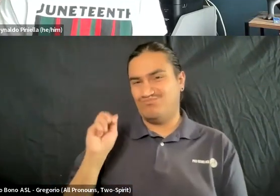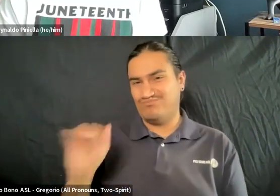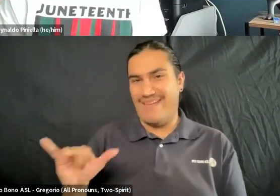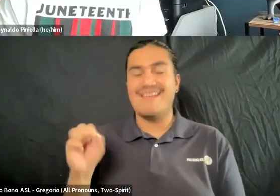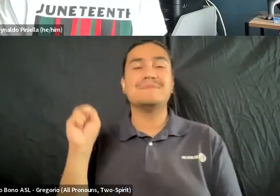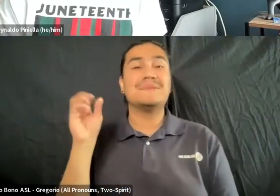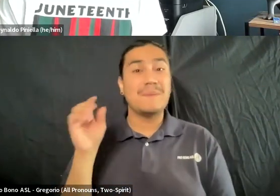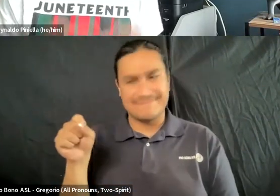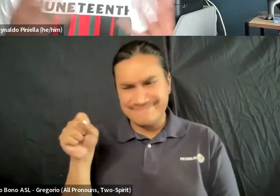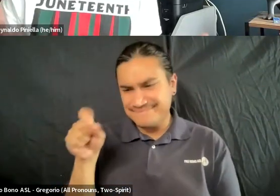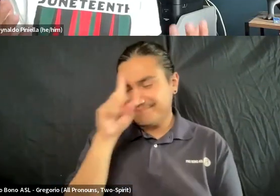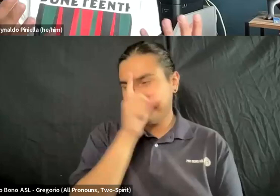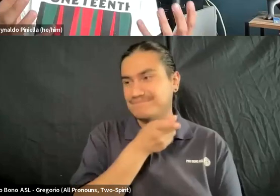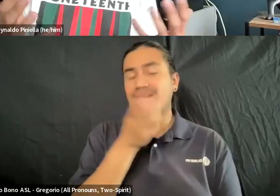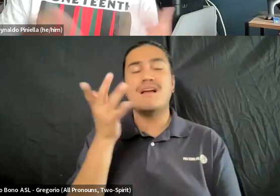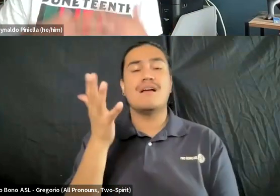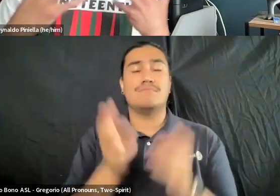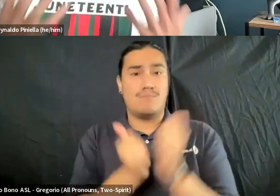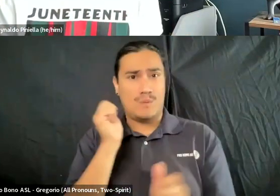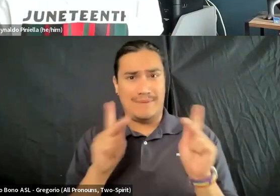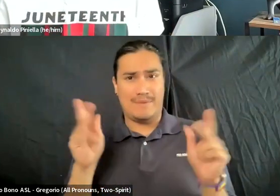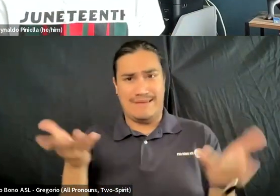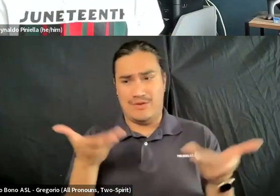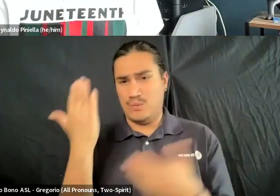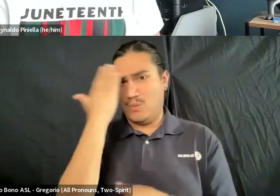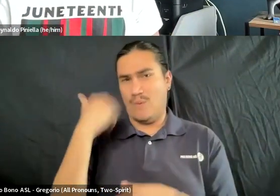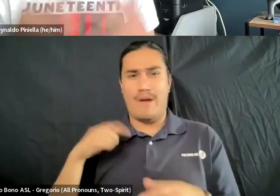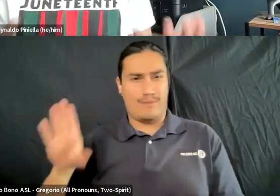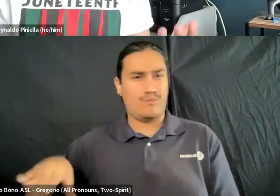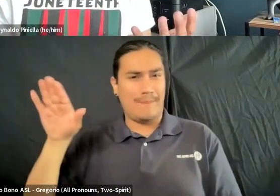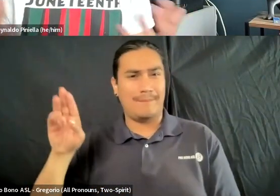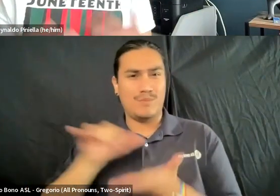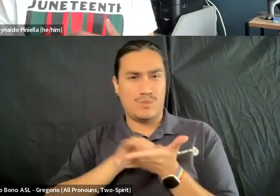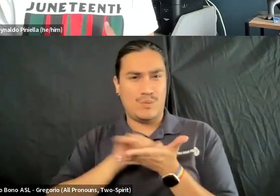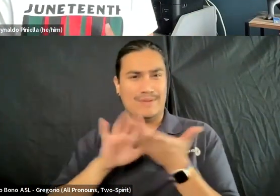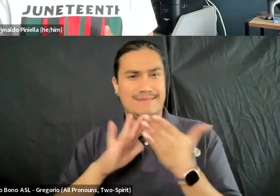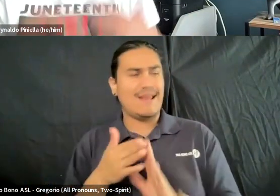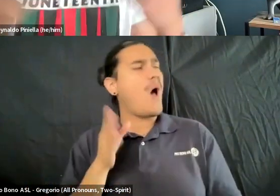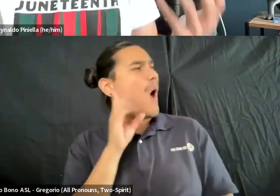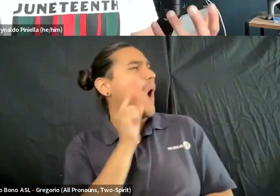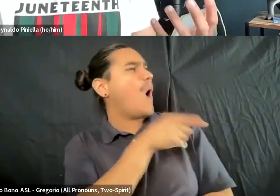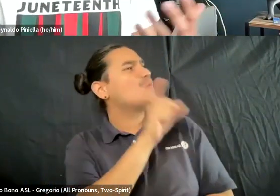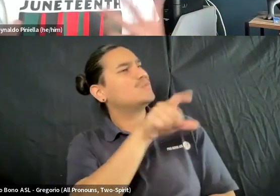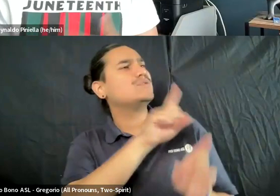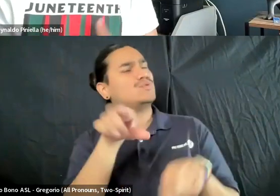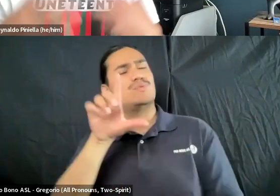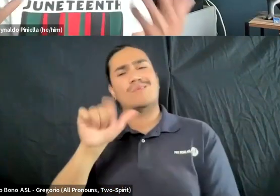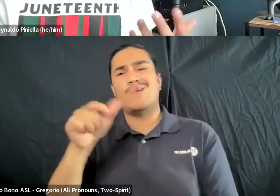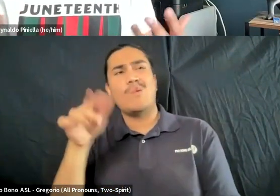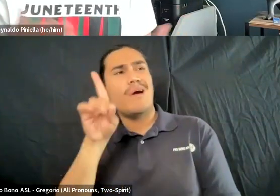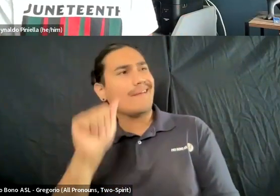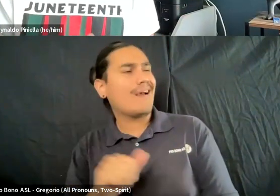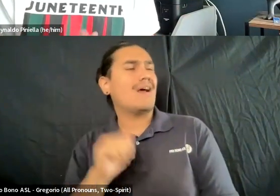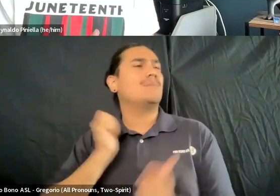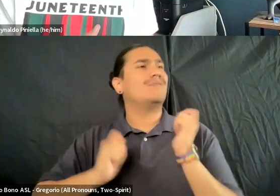So, you know, most people here, I grew up in New York City, and they say, oh, you must have went to LaGuardia, you went to Performing Arts